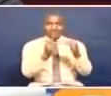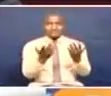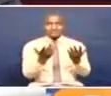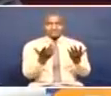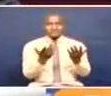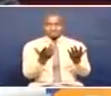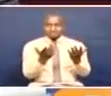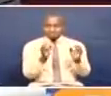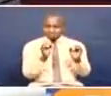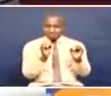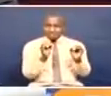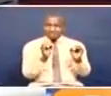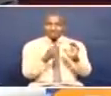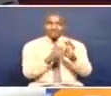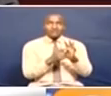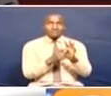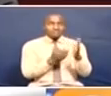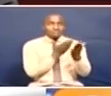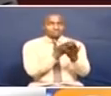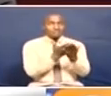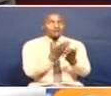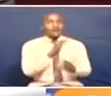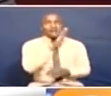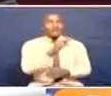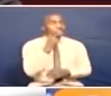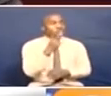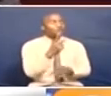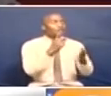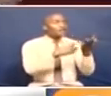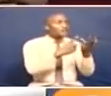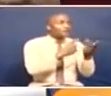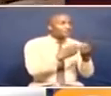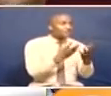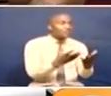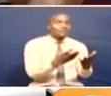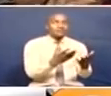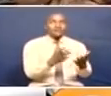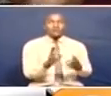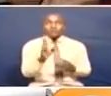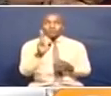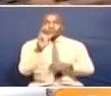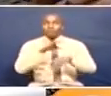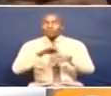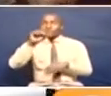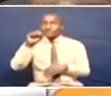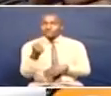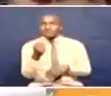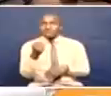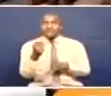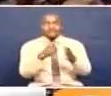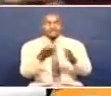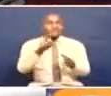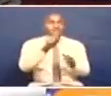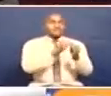election. Because even throughout the petition, I didn't see any question on exact numbers. You know, is there a place where Uhuru Kenyatta got 5,000 and it became 10,000